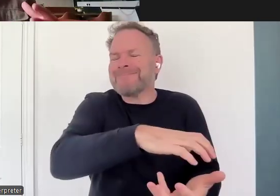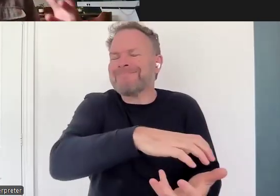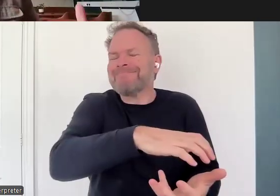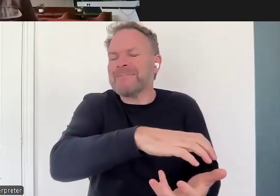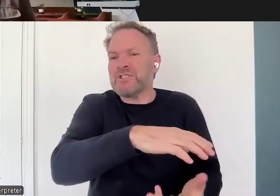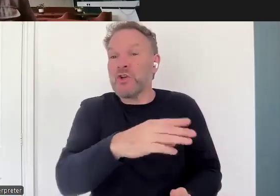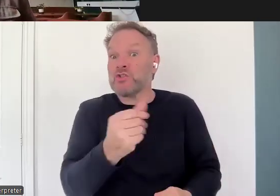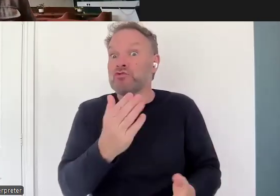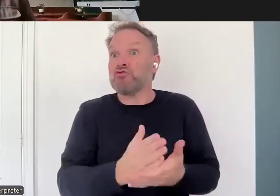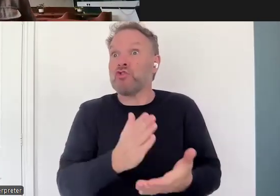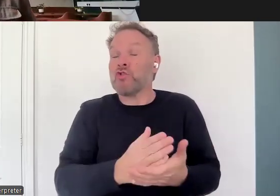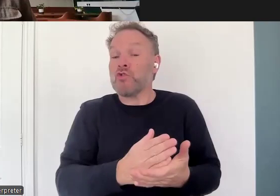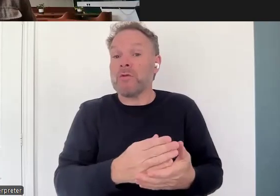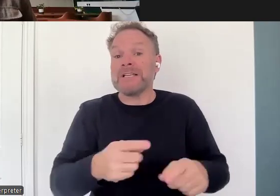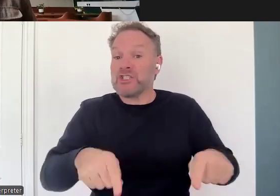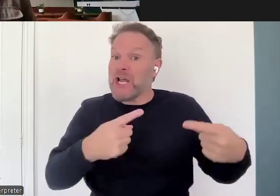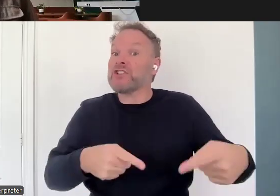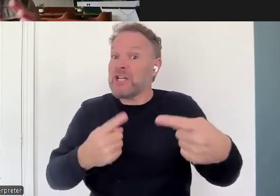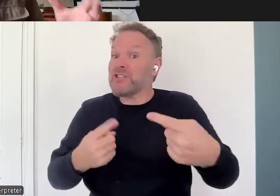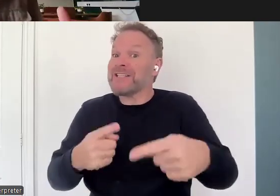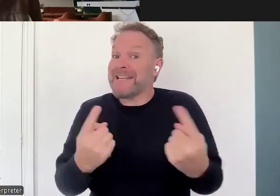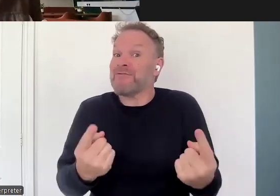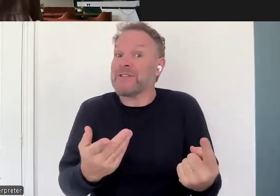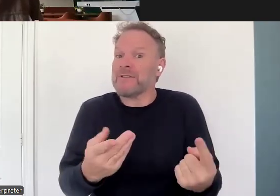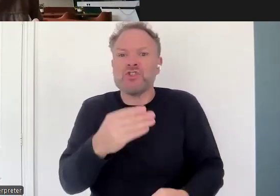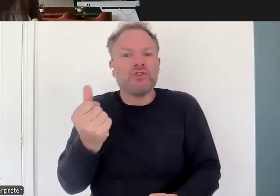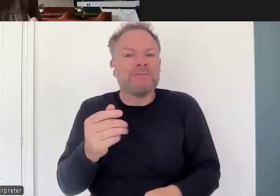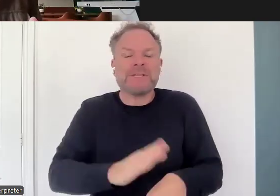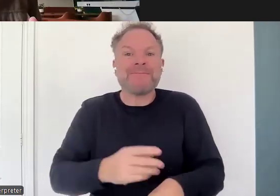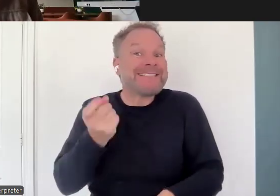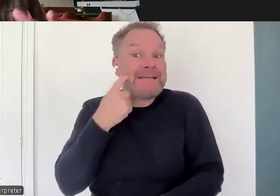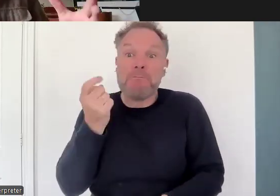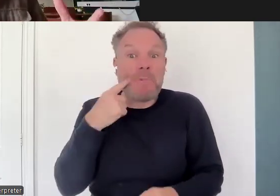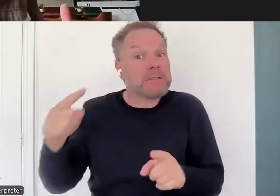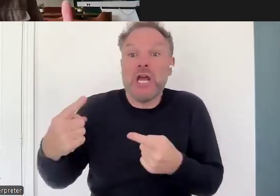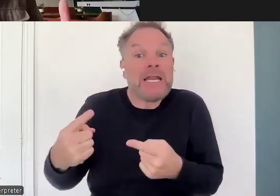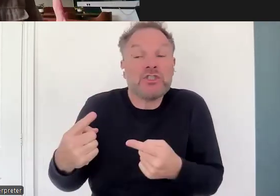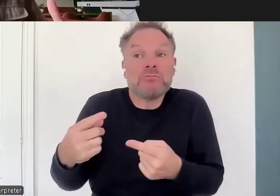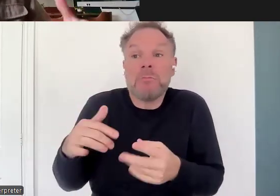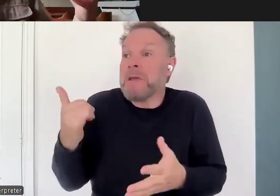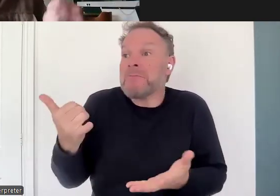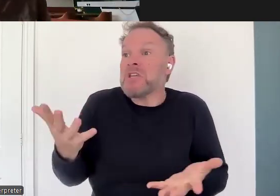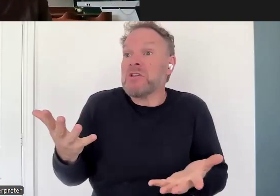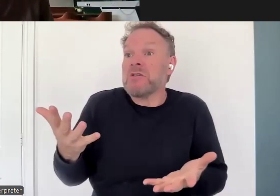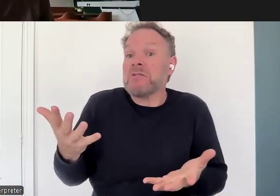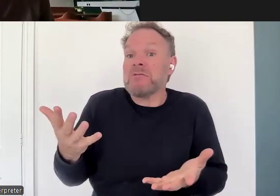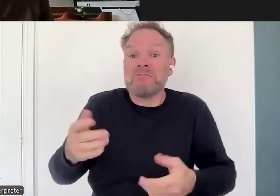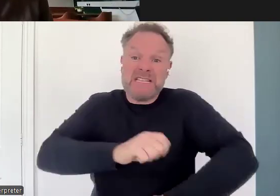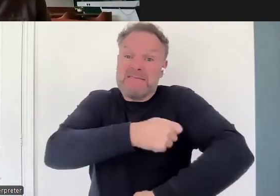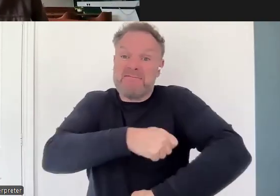of challenge out there in the world. There are simple challenges. That might be a challenge like baking a